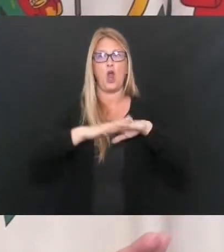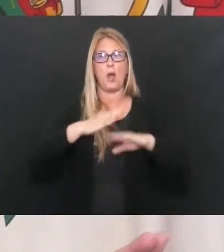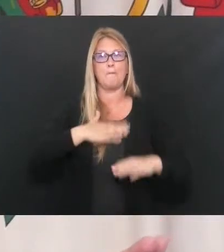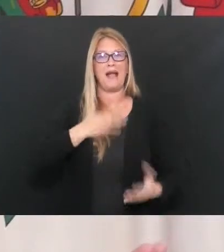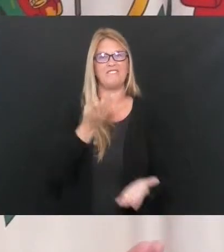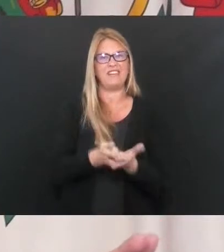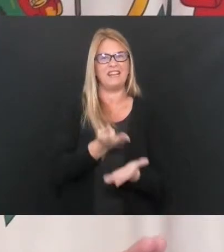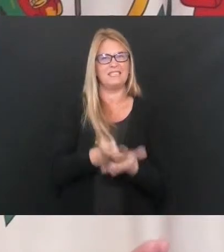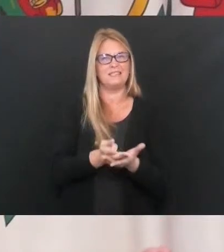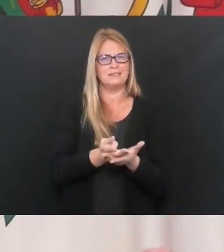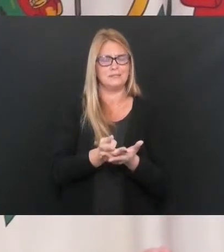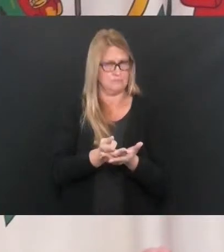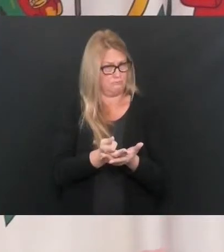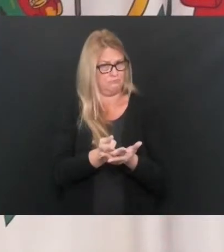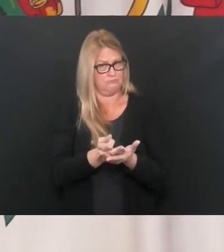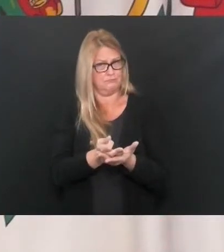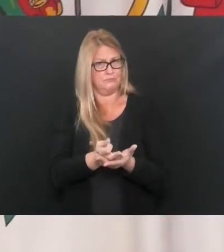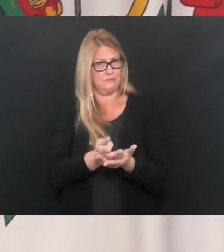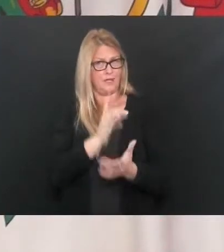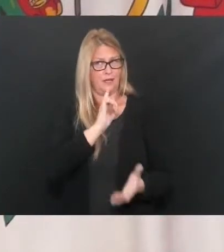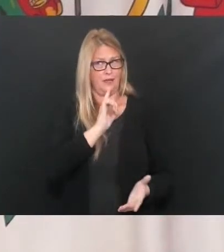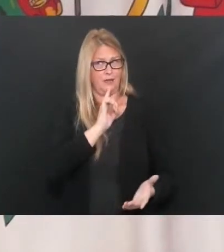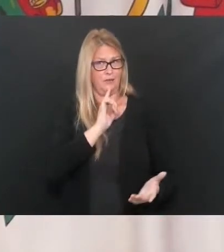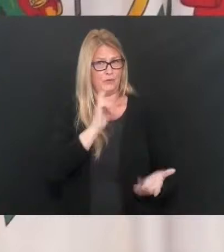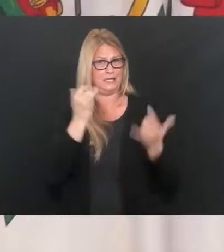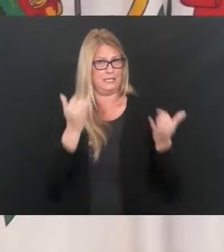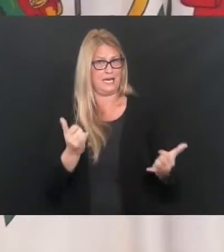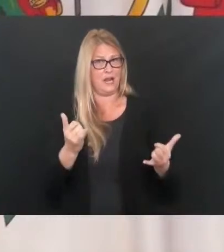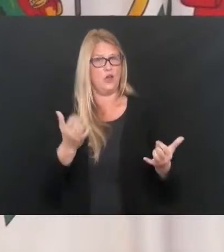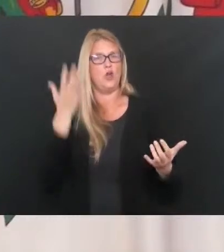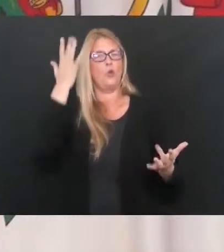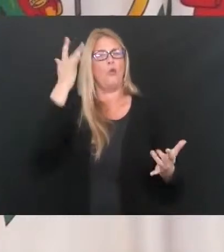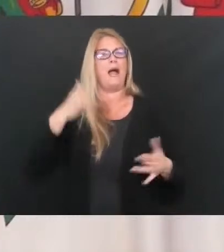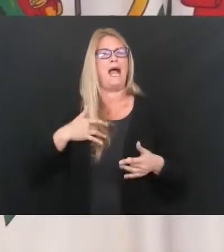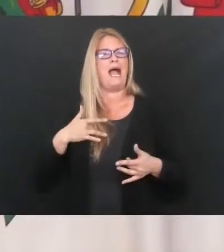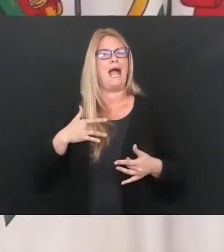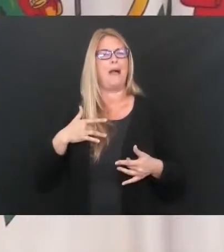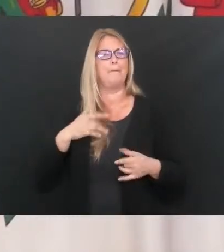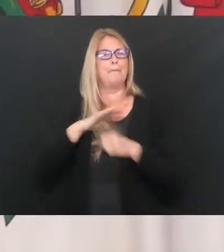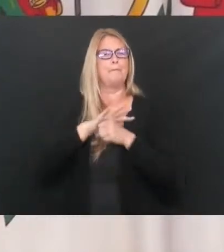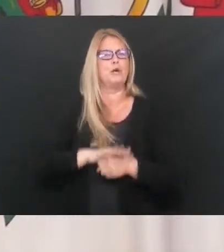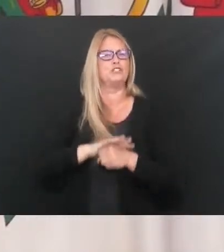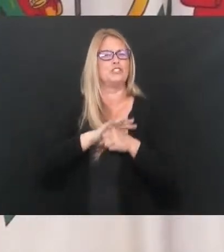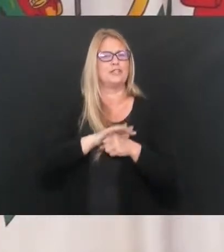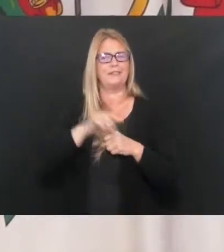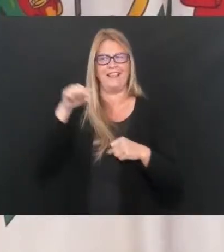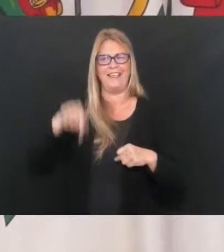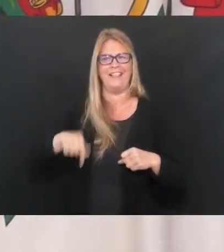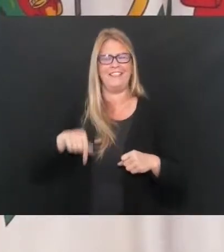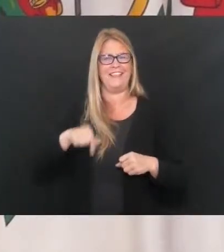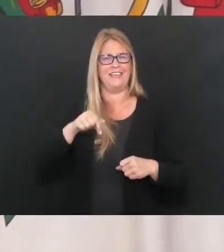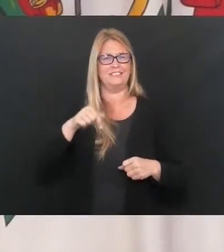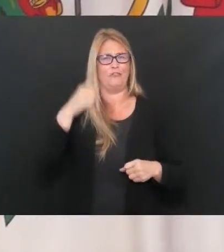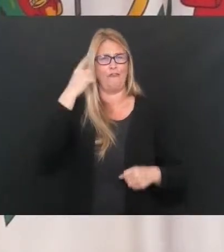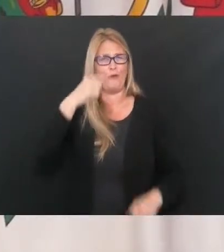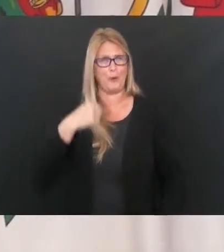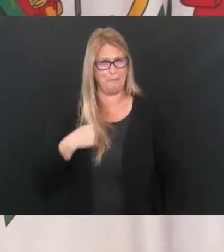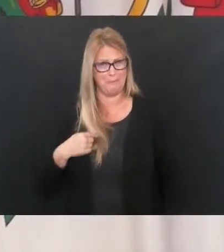finances, and really and truly now, that's why I'm pushing this for me. Are you